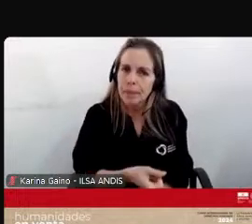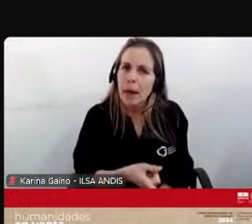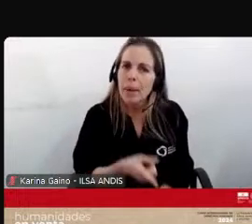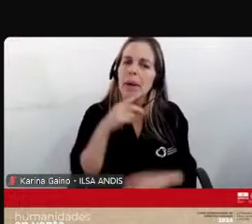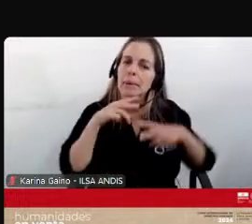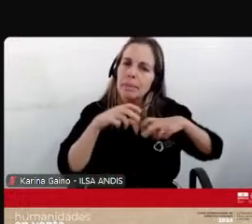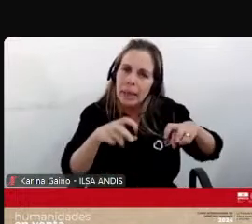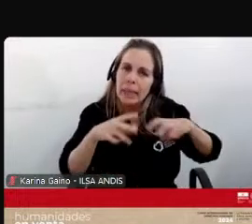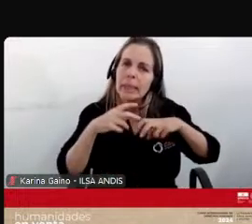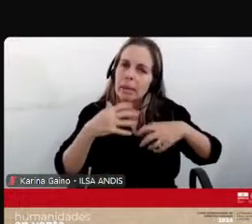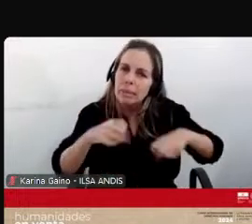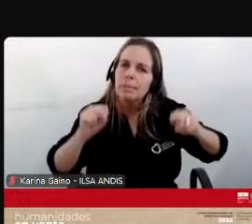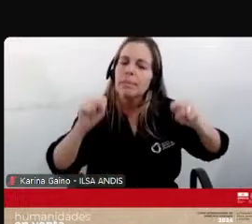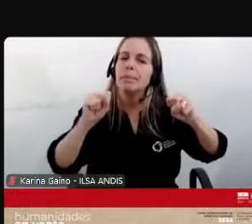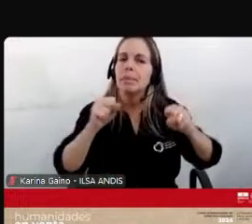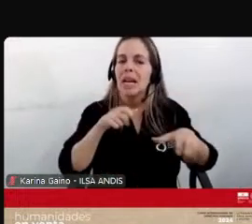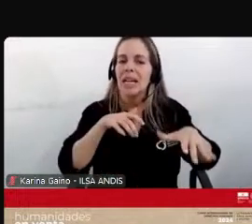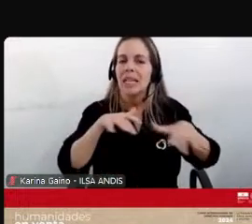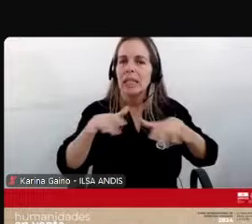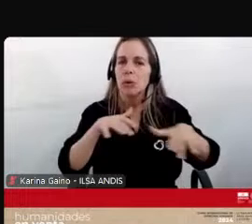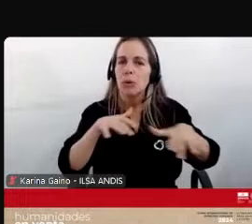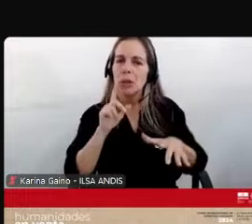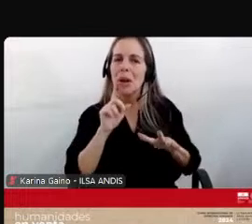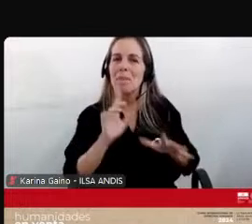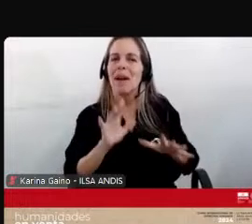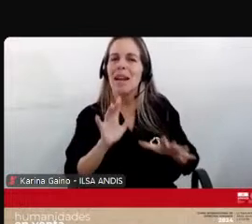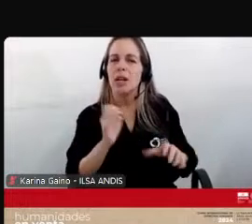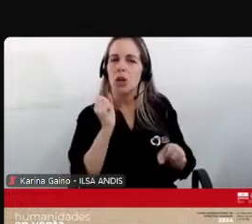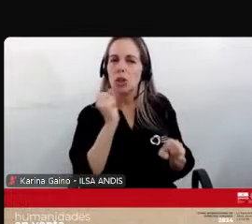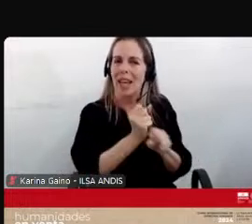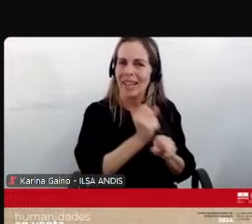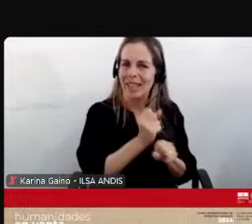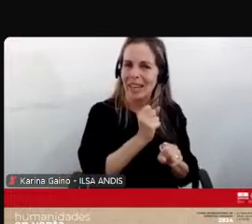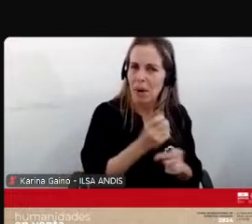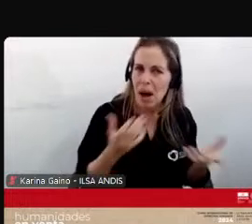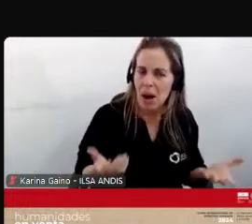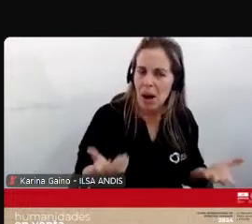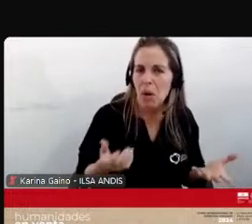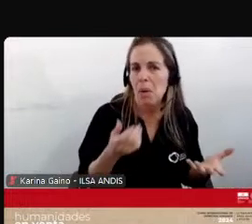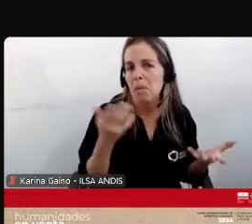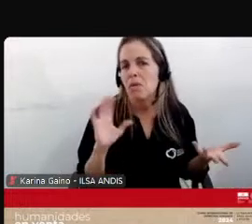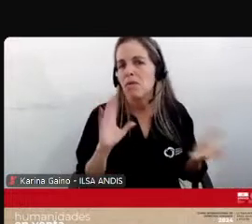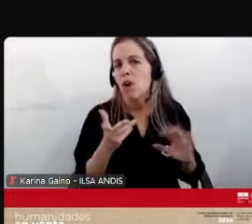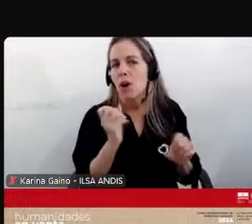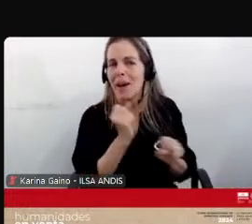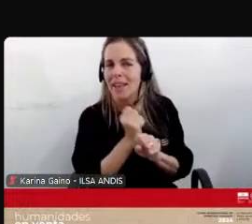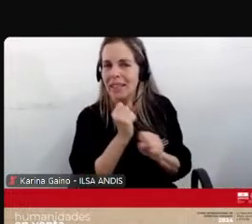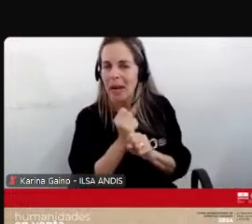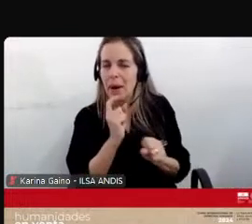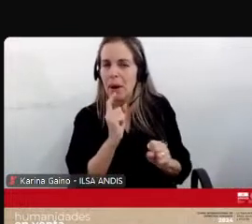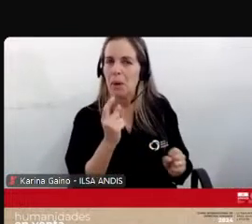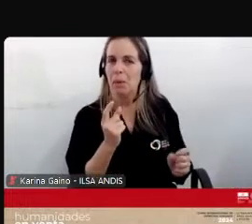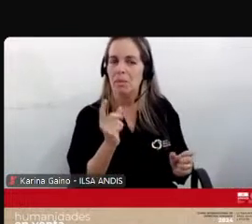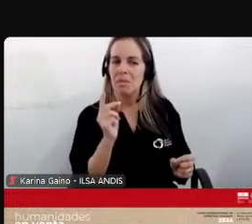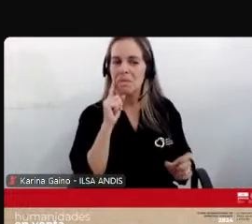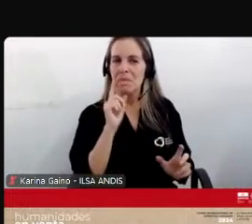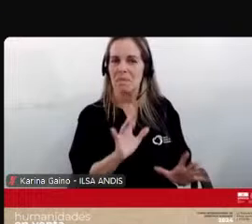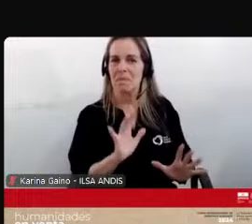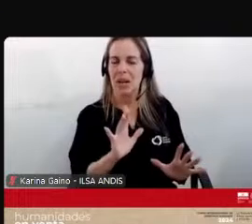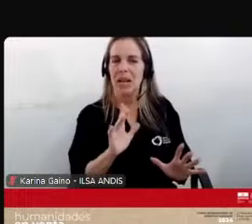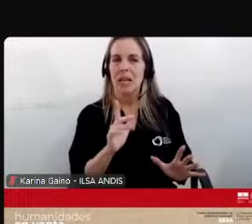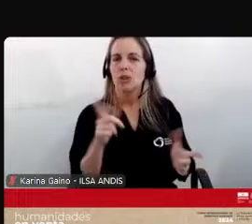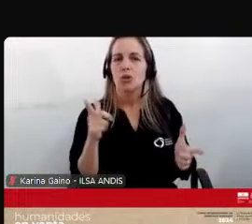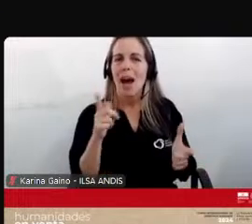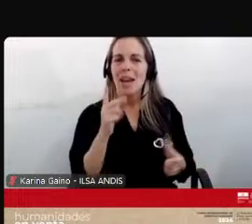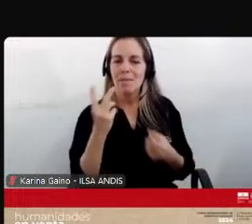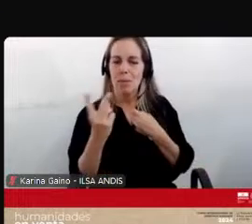consented, with or without compensation or protective equipment. So we find many different workplace hazards, from the presence